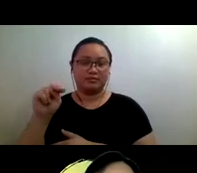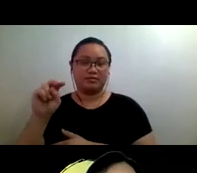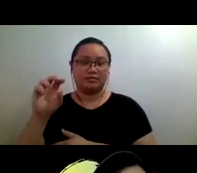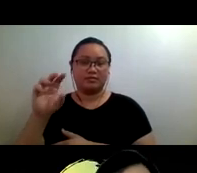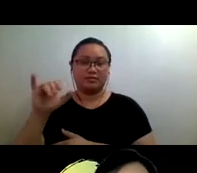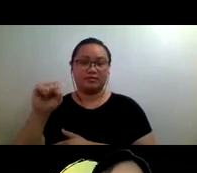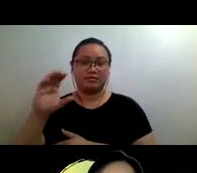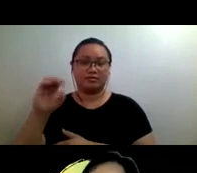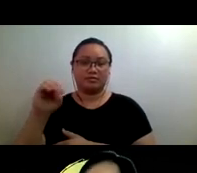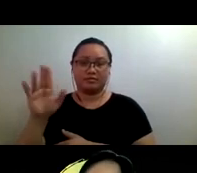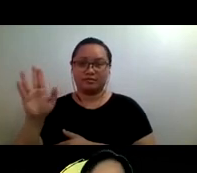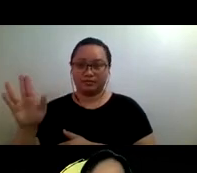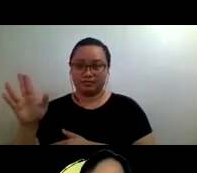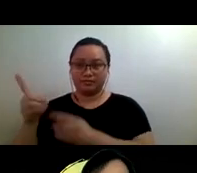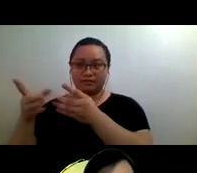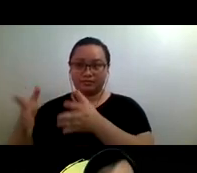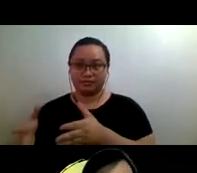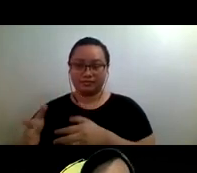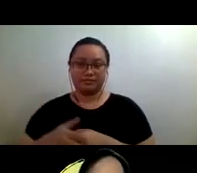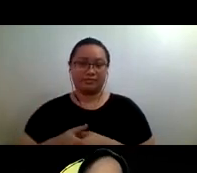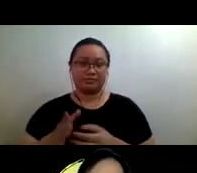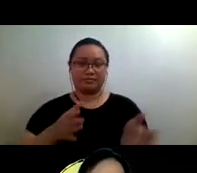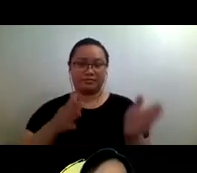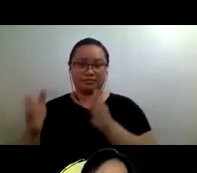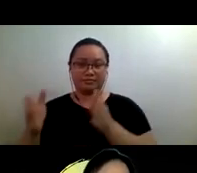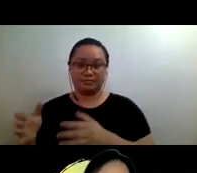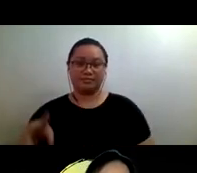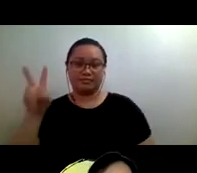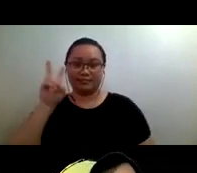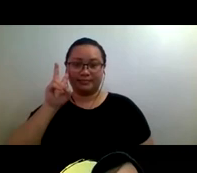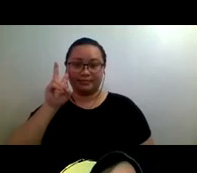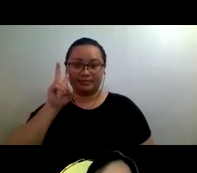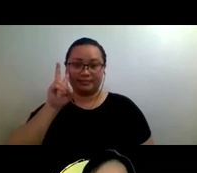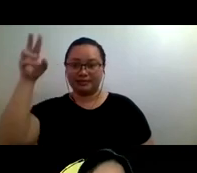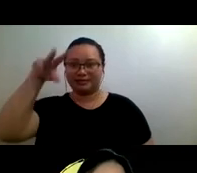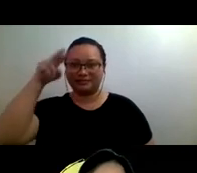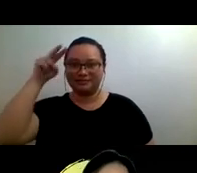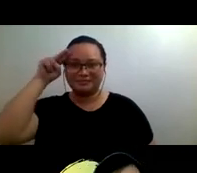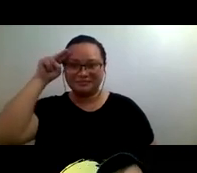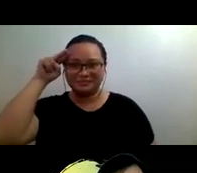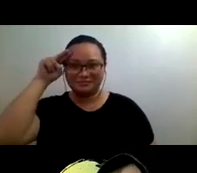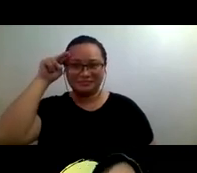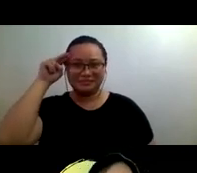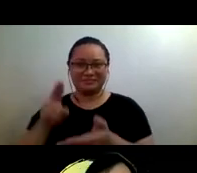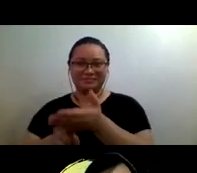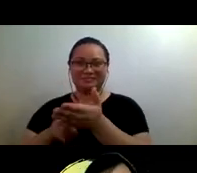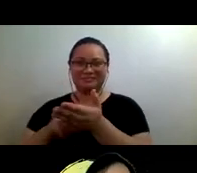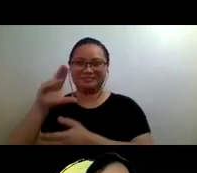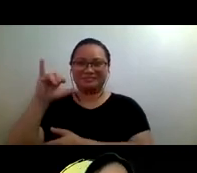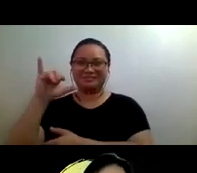of the Hub of Innovation for Inclusion, and Maria Veronica Templo Perez, Director of the Center for Inclusive